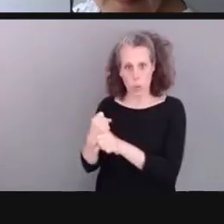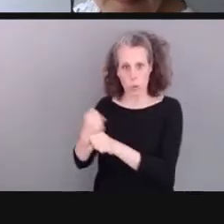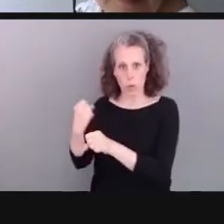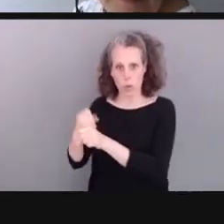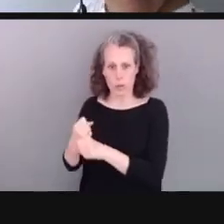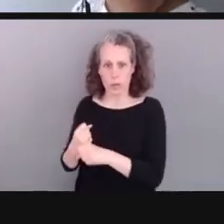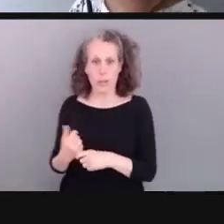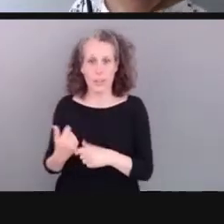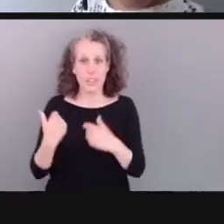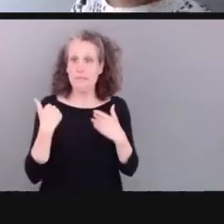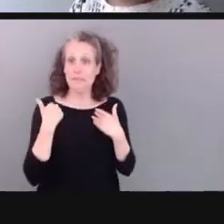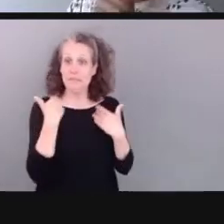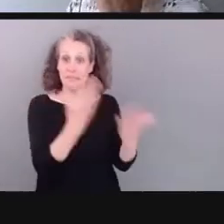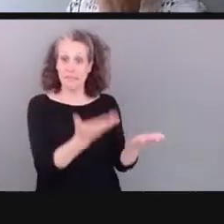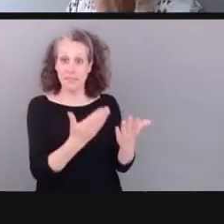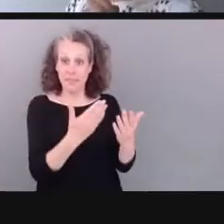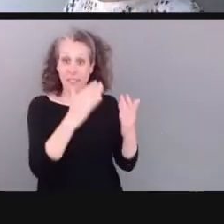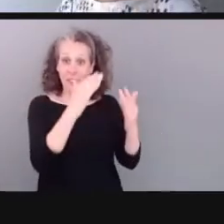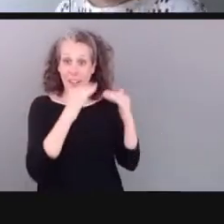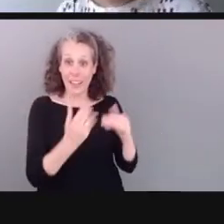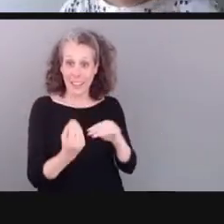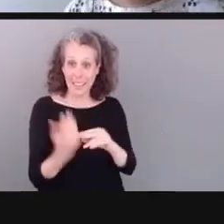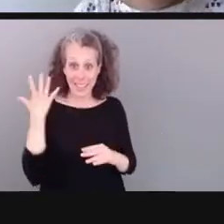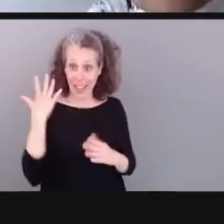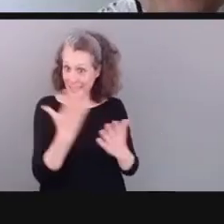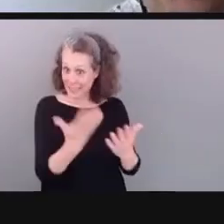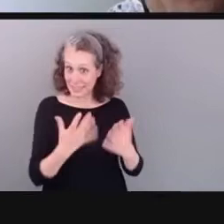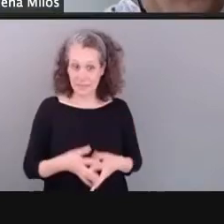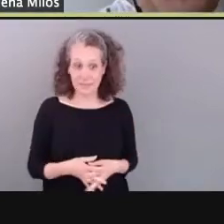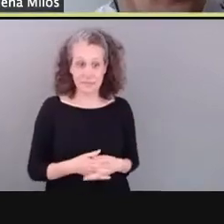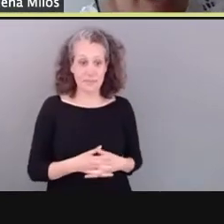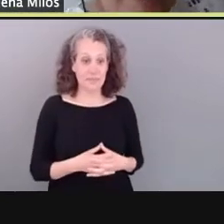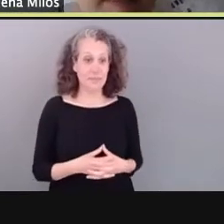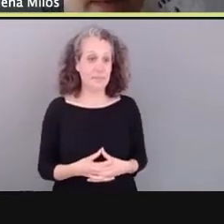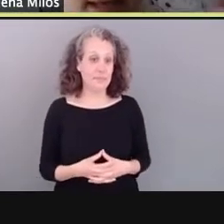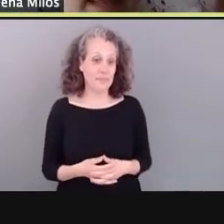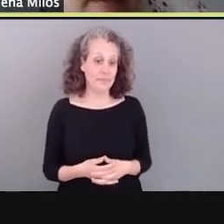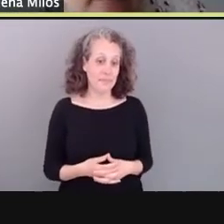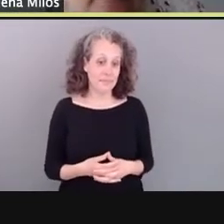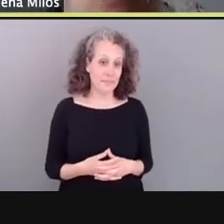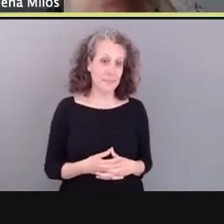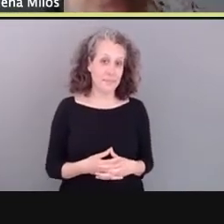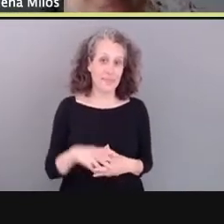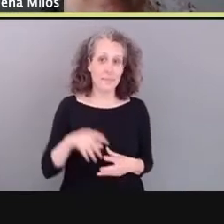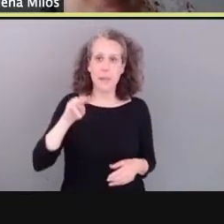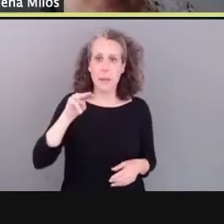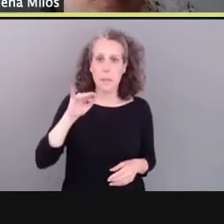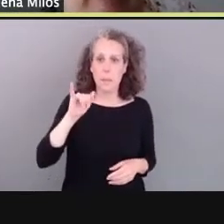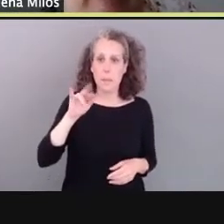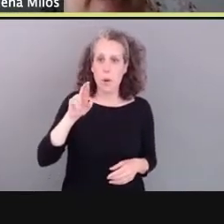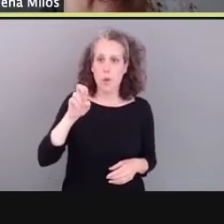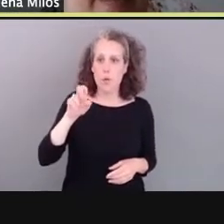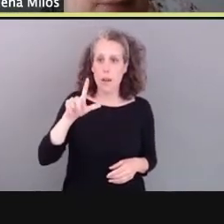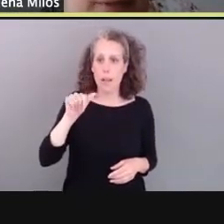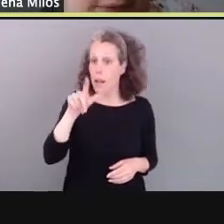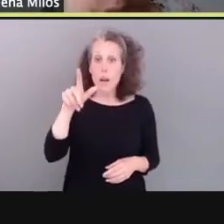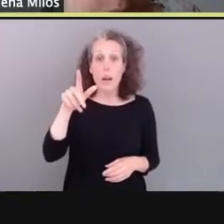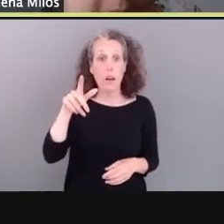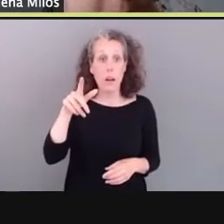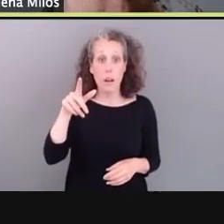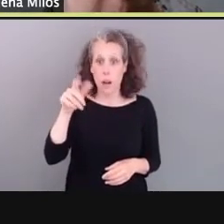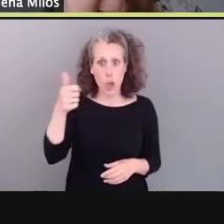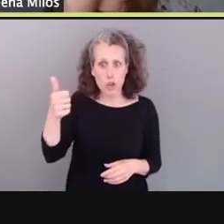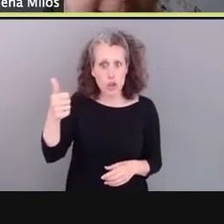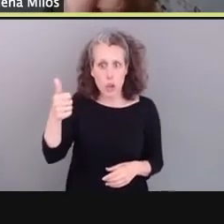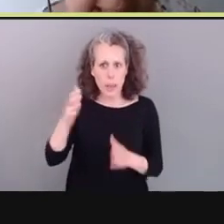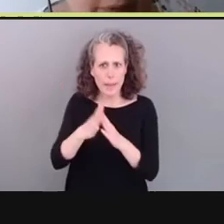over to you for the next slide. If you can move, Mirella. Thank you. No, I think Mirella is good. If you can go back, I think we need